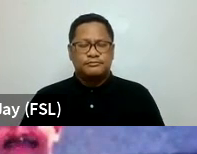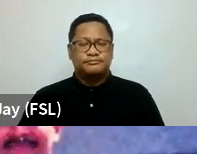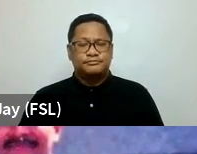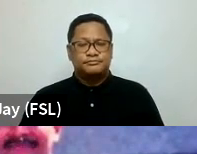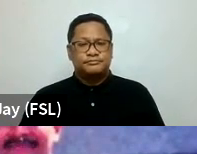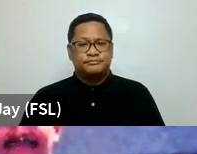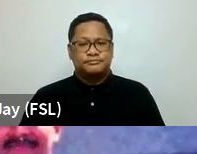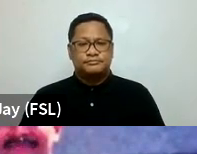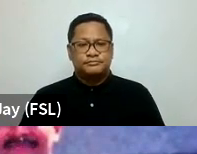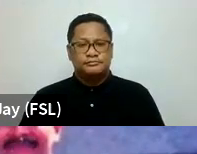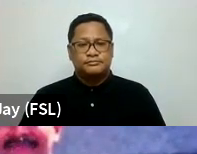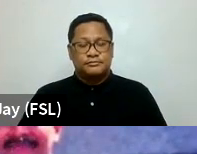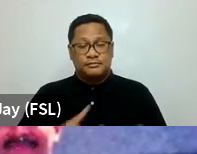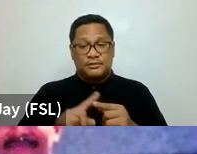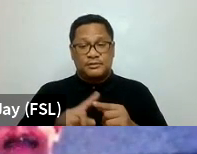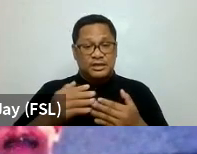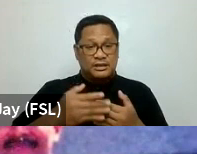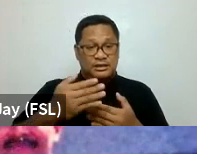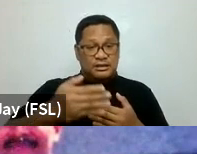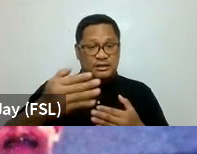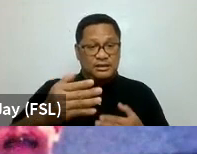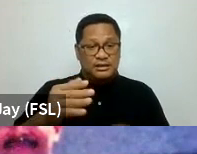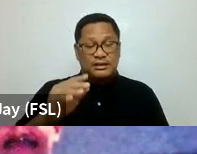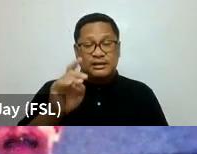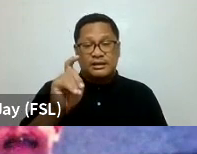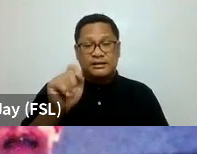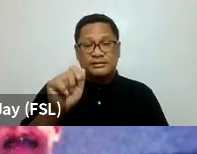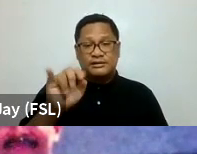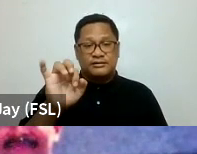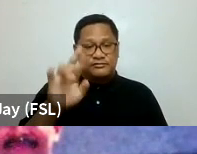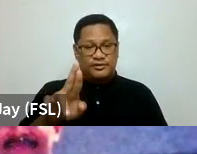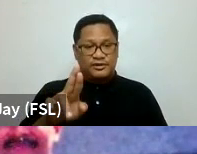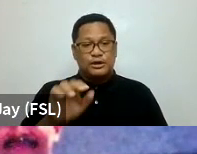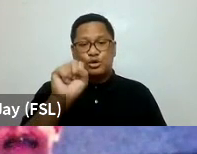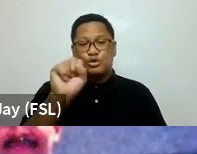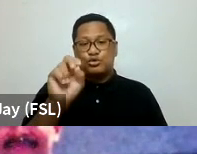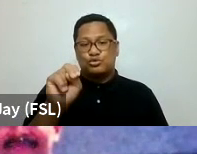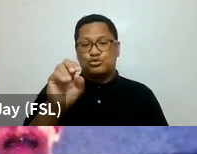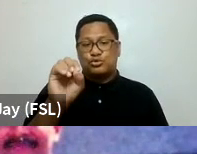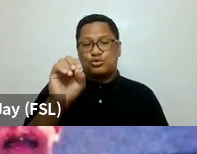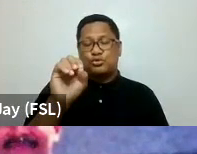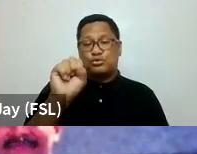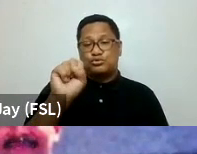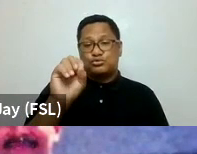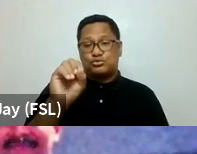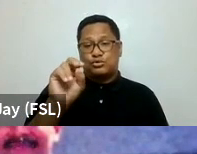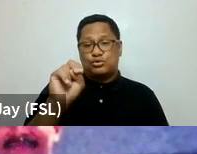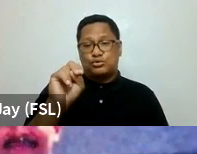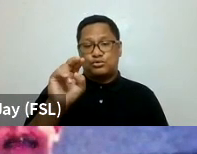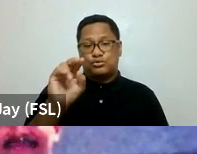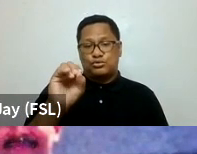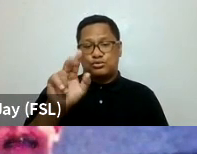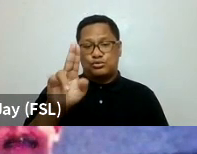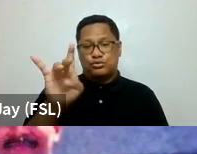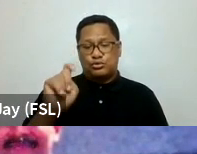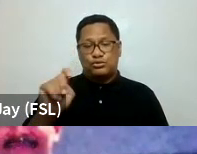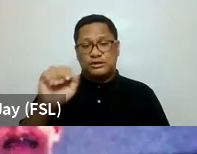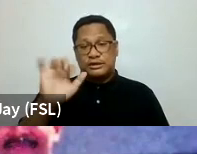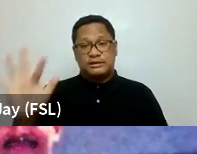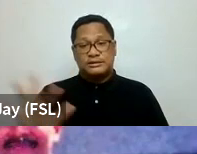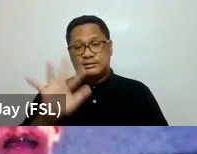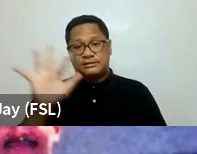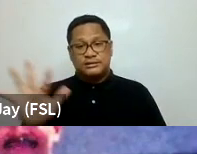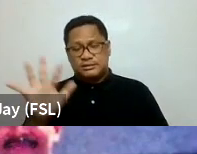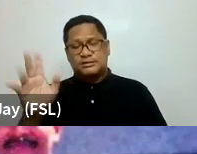And then after Xavier, dito na, sa Sonolux Asia, this is where I met Gloria Antwerfiana. She